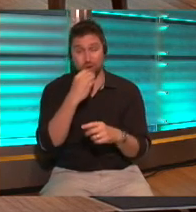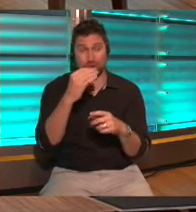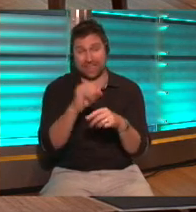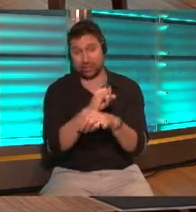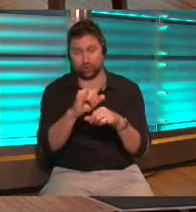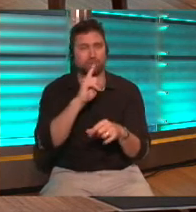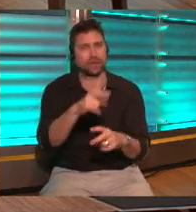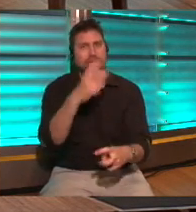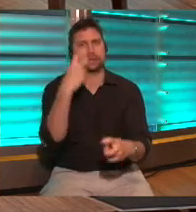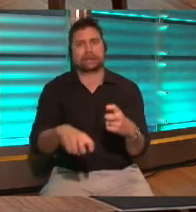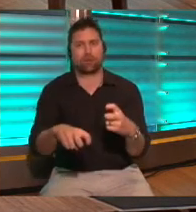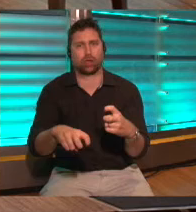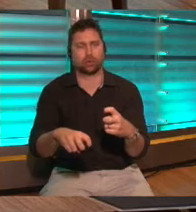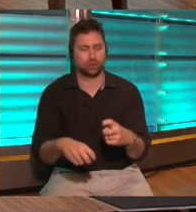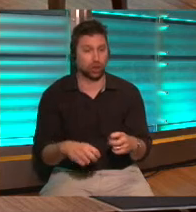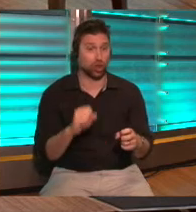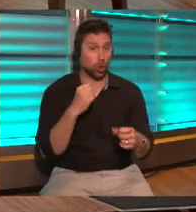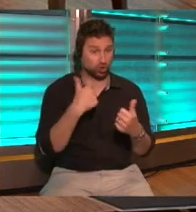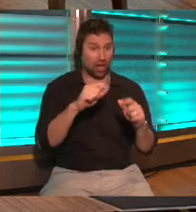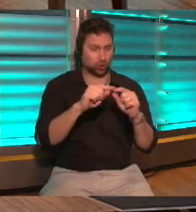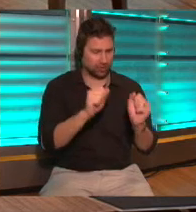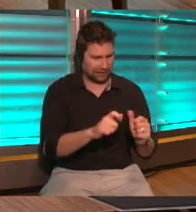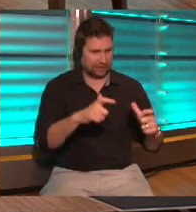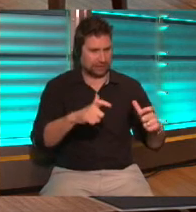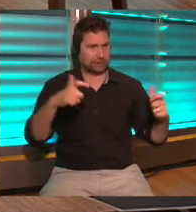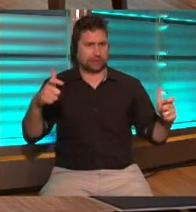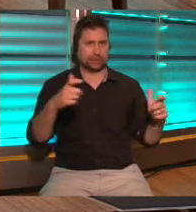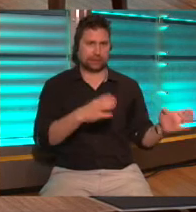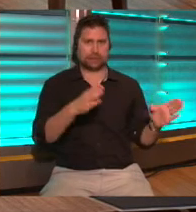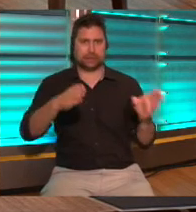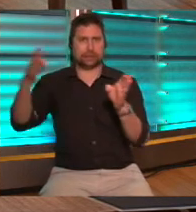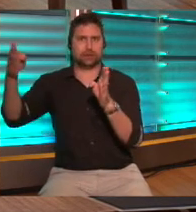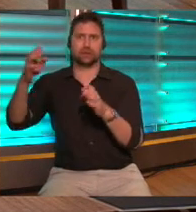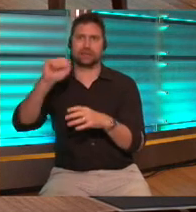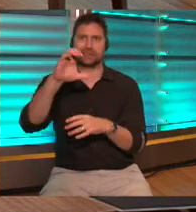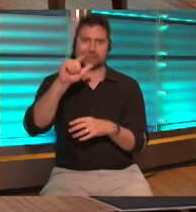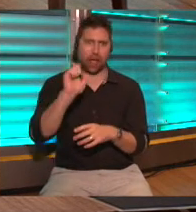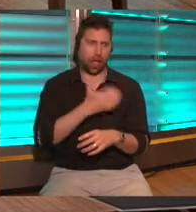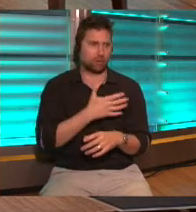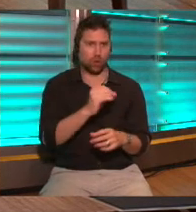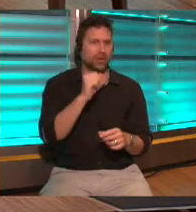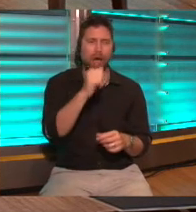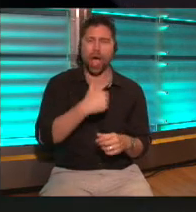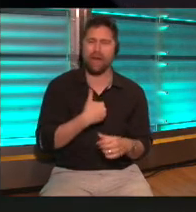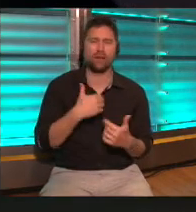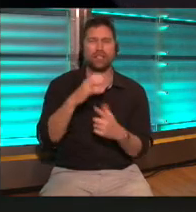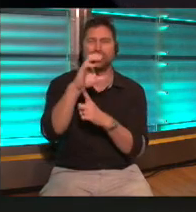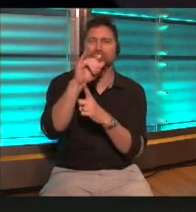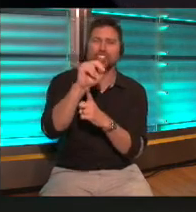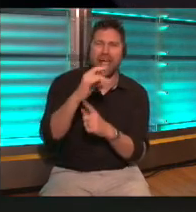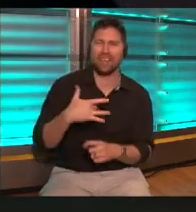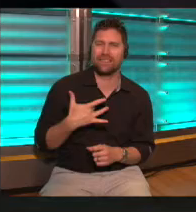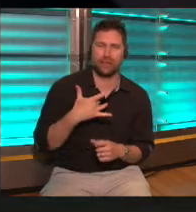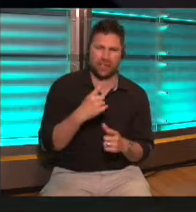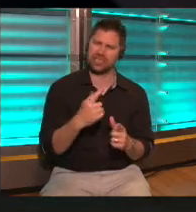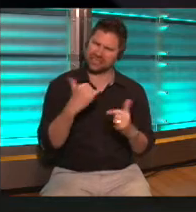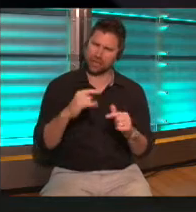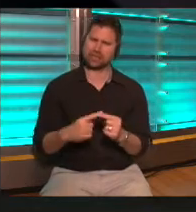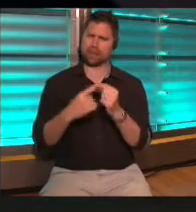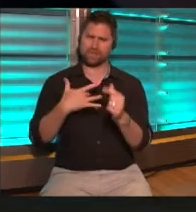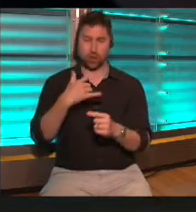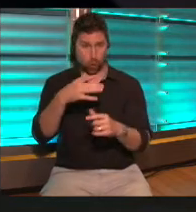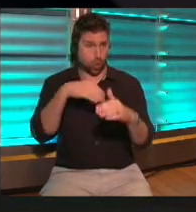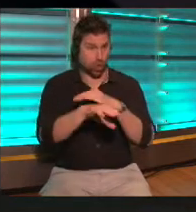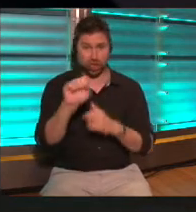like I said, like trying to scale our company in a way where we don't have this chain feel, where we have still that special feeling that like, when you walk into Georgetown Cupcake in